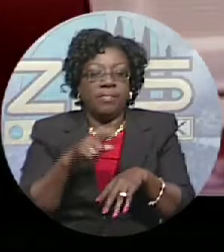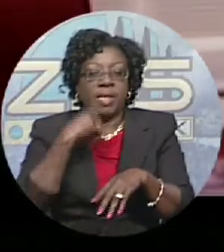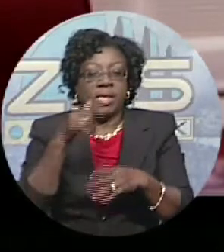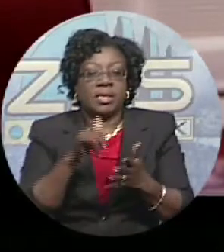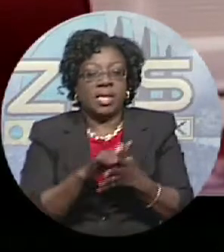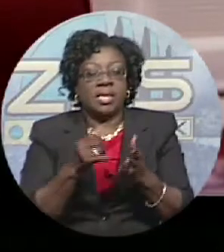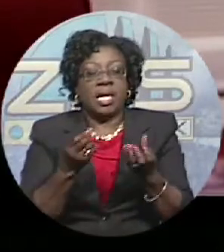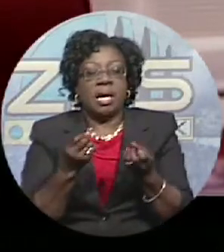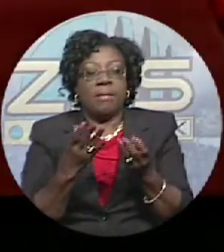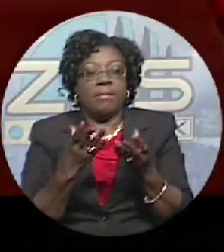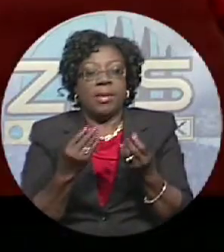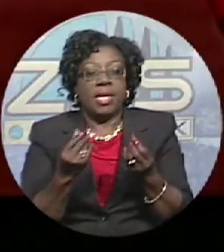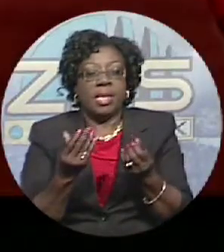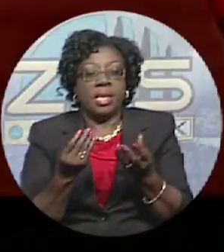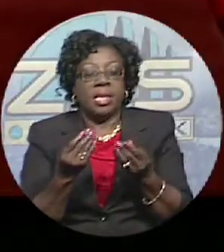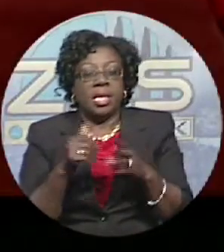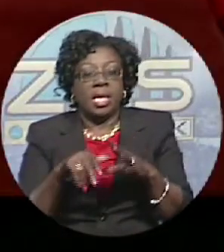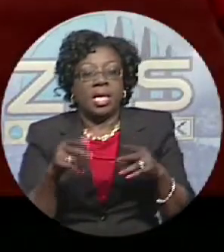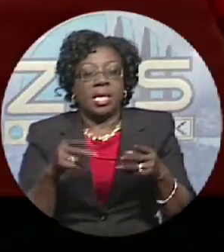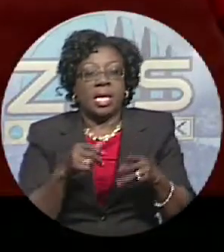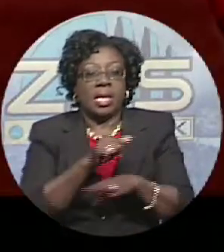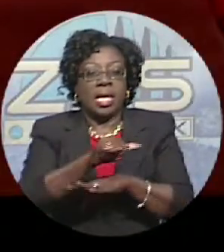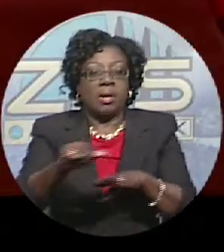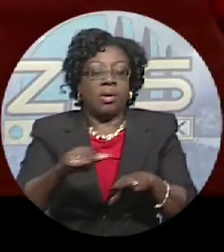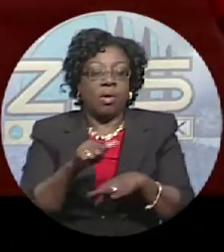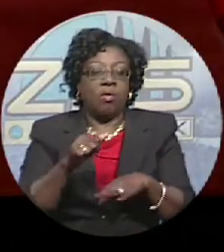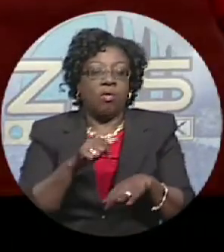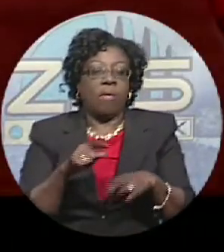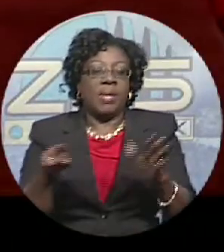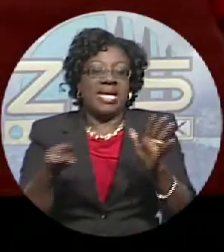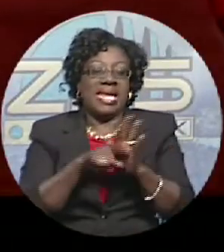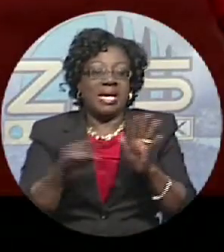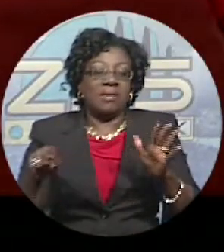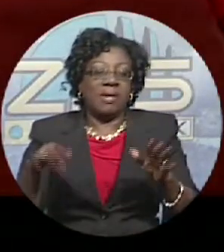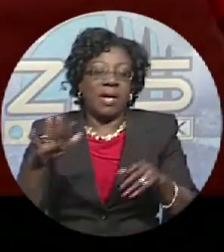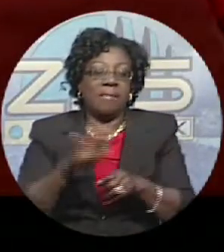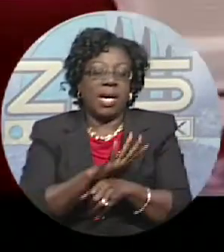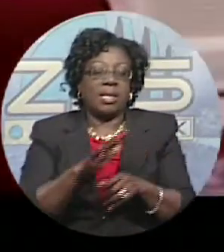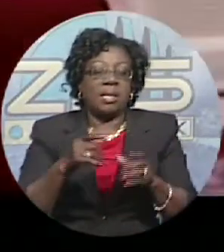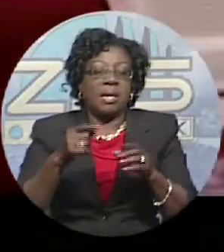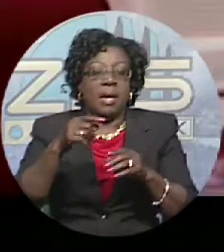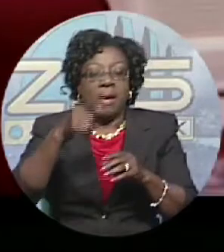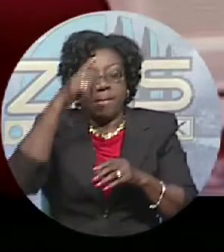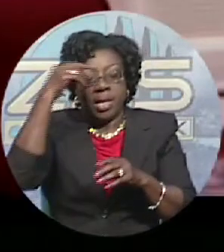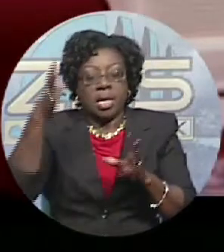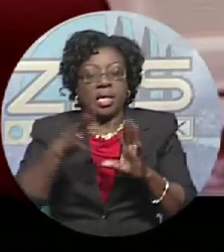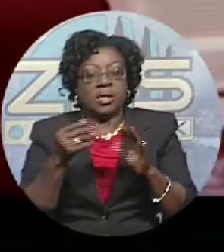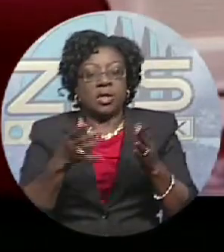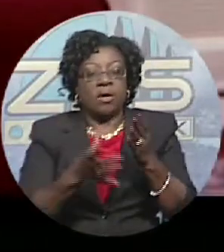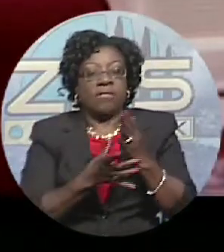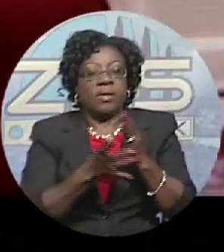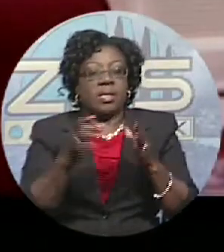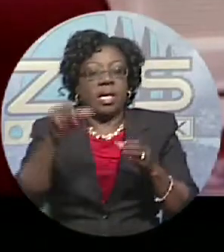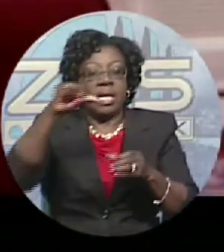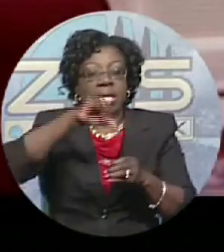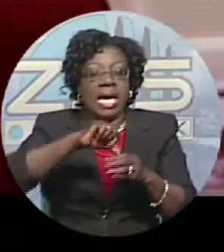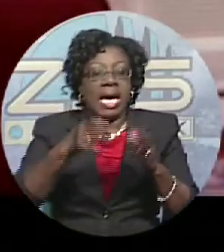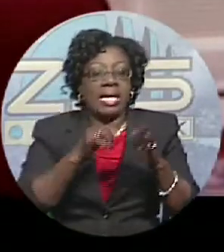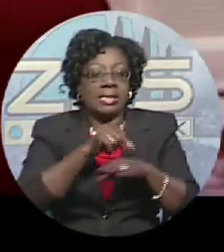are many in the constituency who may have been negatively impacted because of the leak. But what bothered to tell